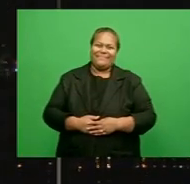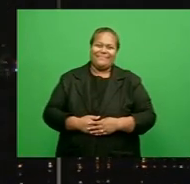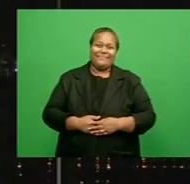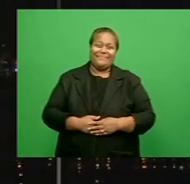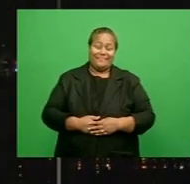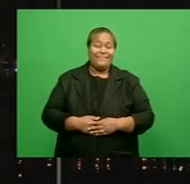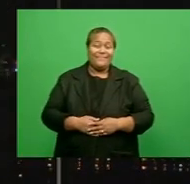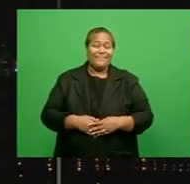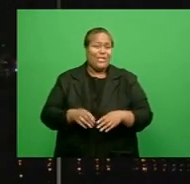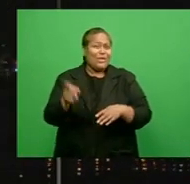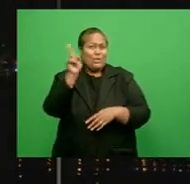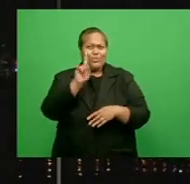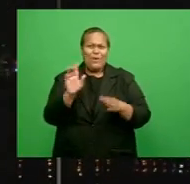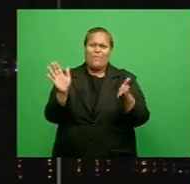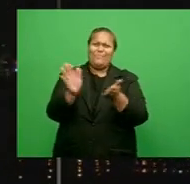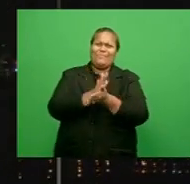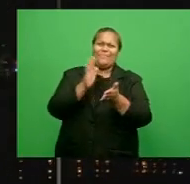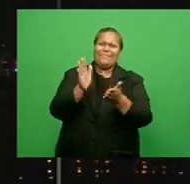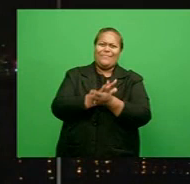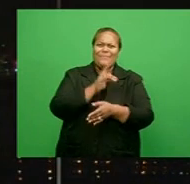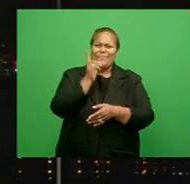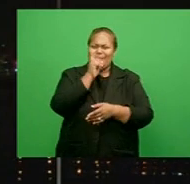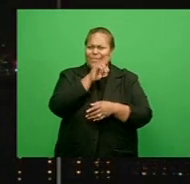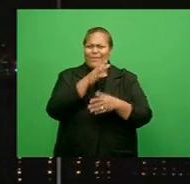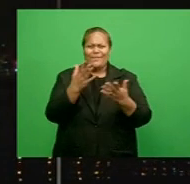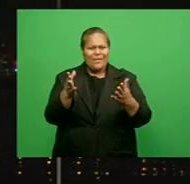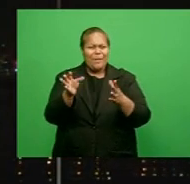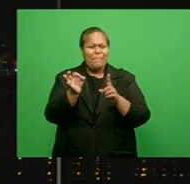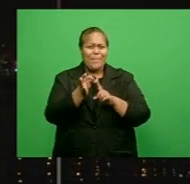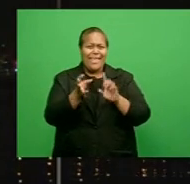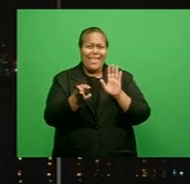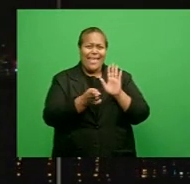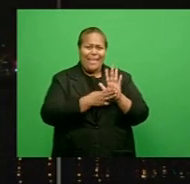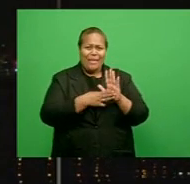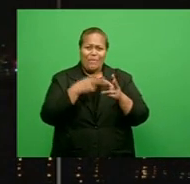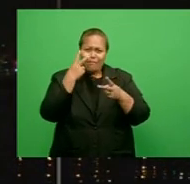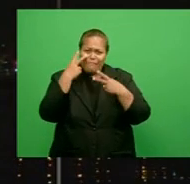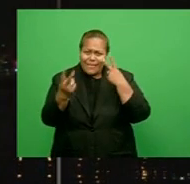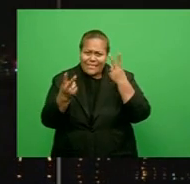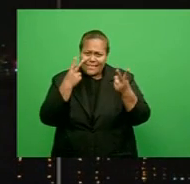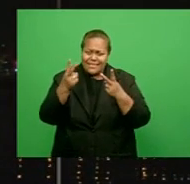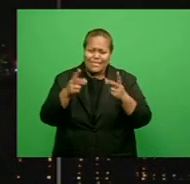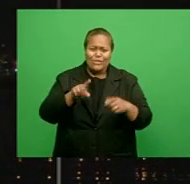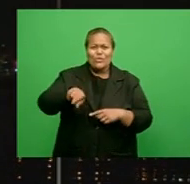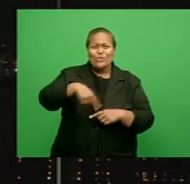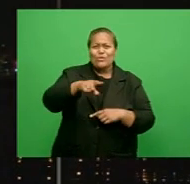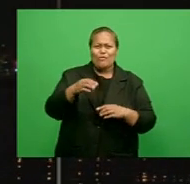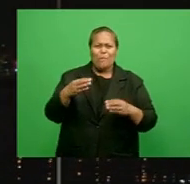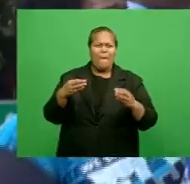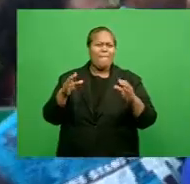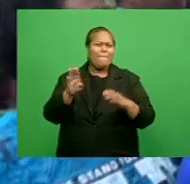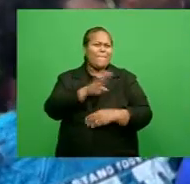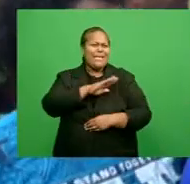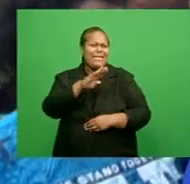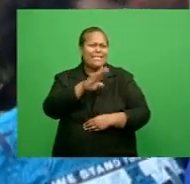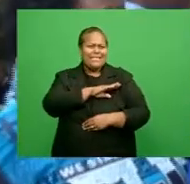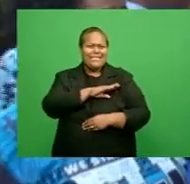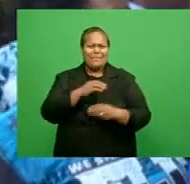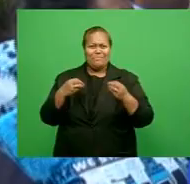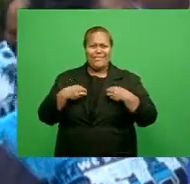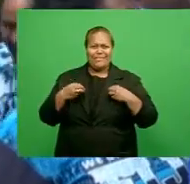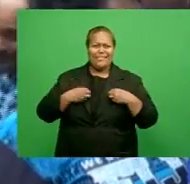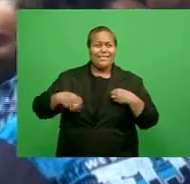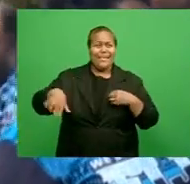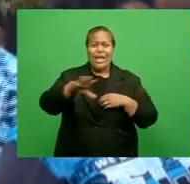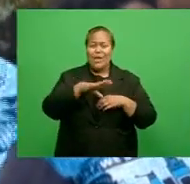were high as Prime Minister Voreqe Bainimarama earlier this afternoon visited one of Suva's busiest commercial areas. Fijians came